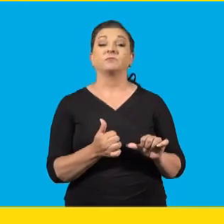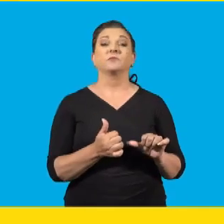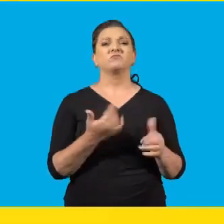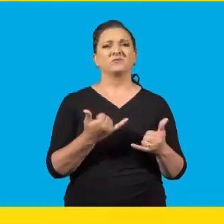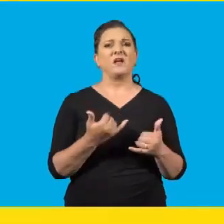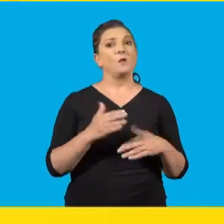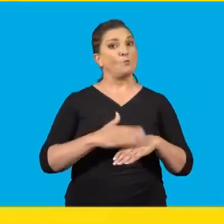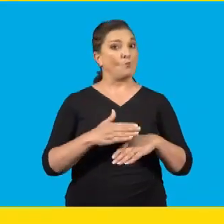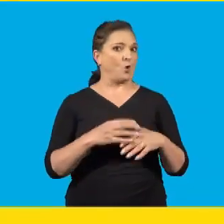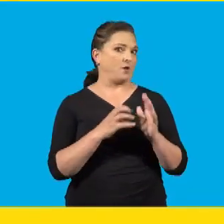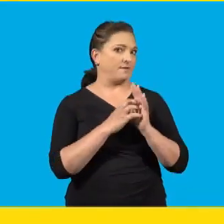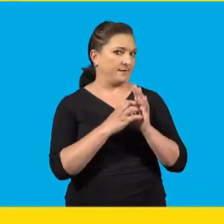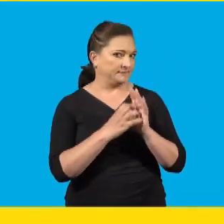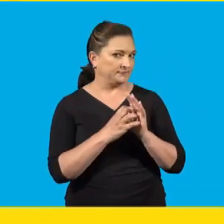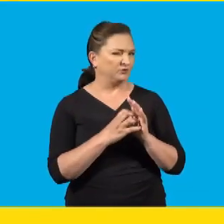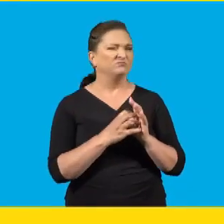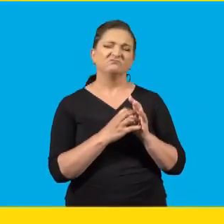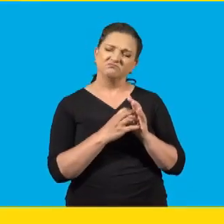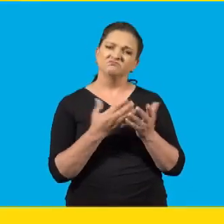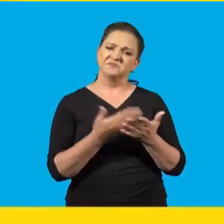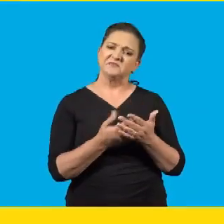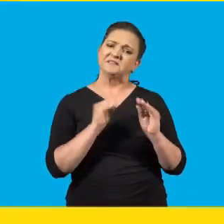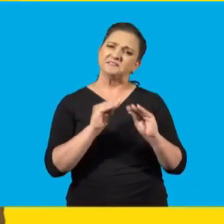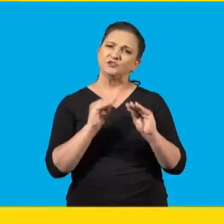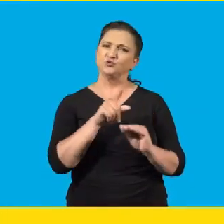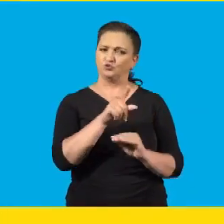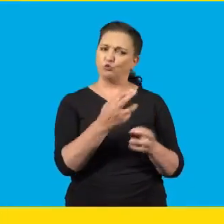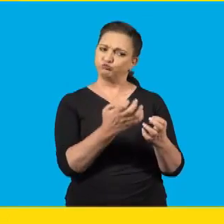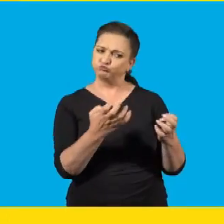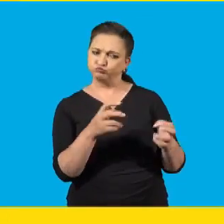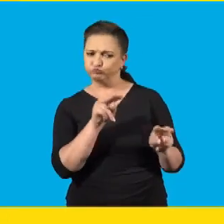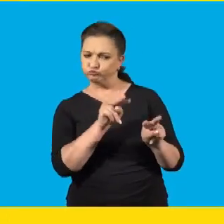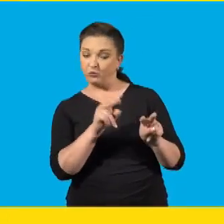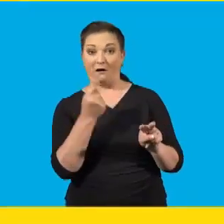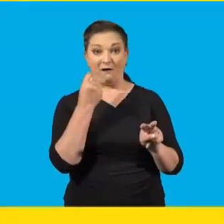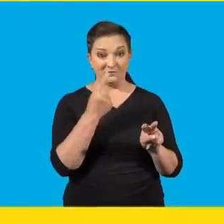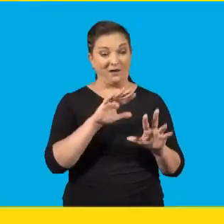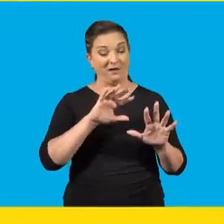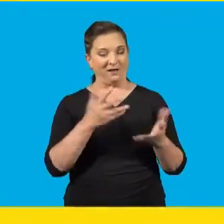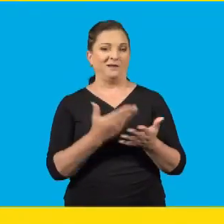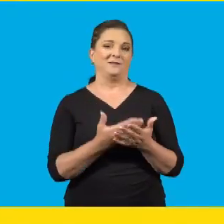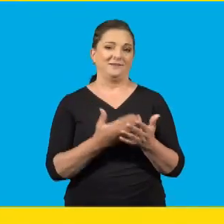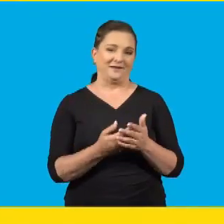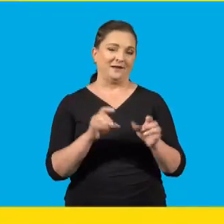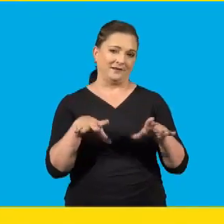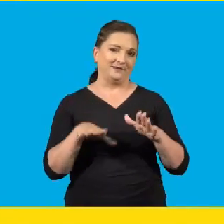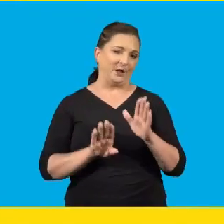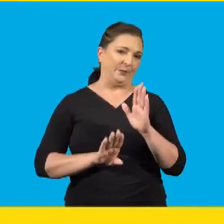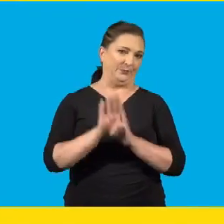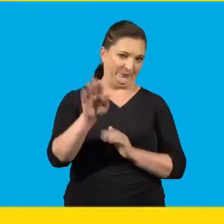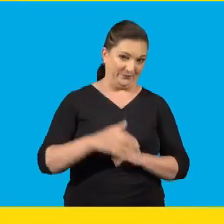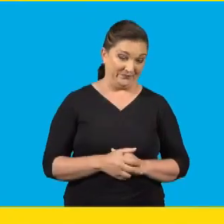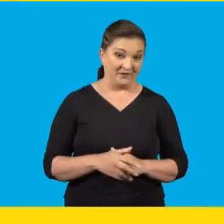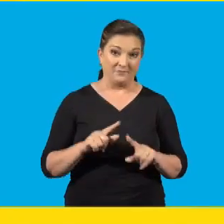are going to look at more examples to teach you how to interpret sources and to succeed in your